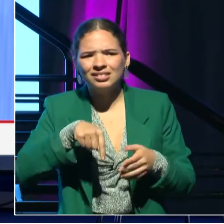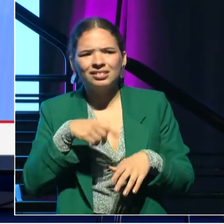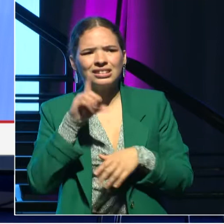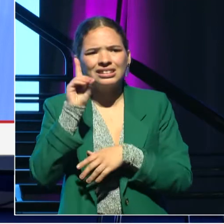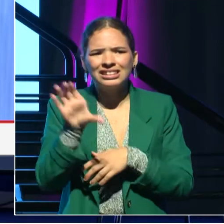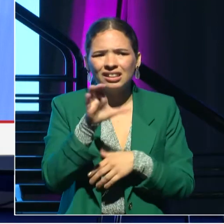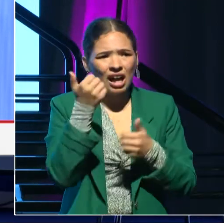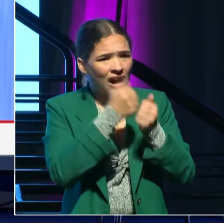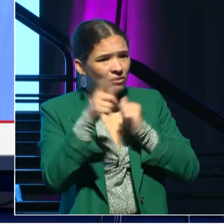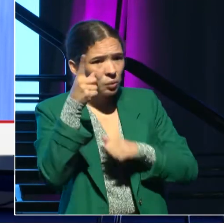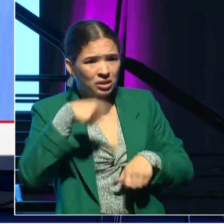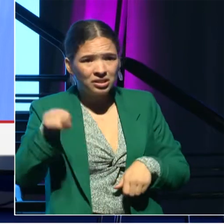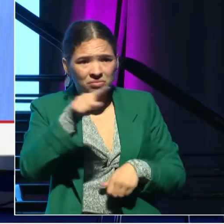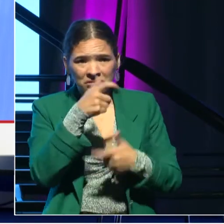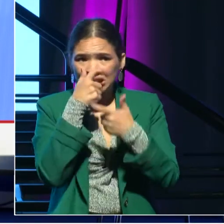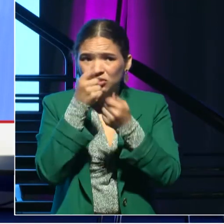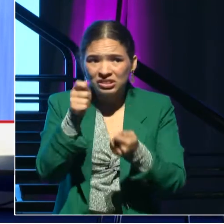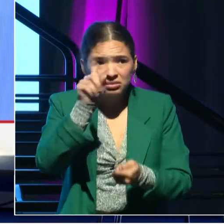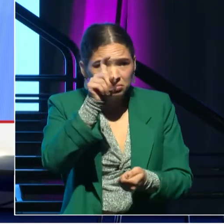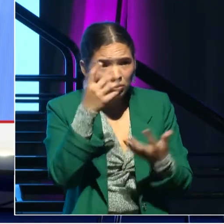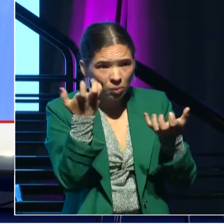interested in nursing?